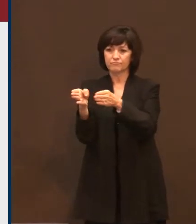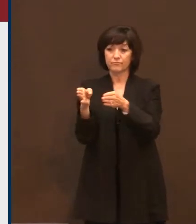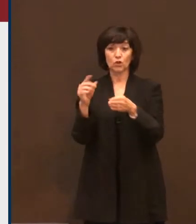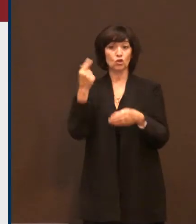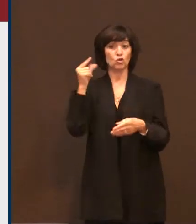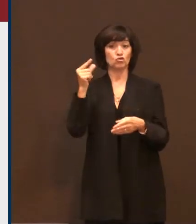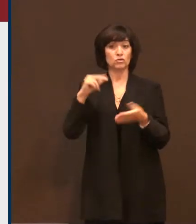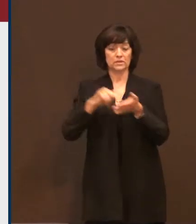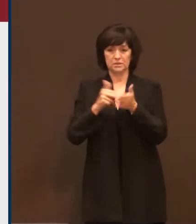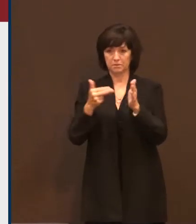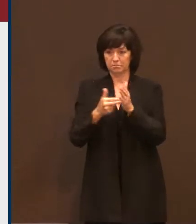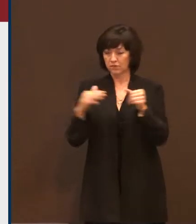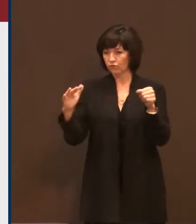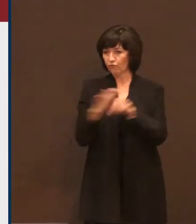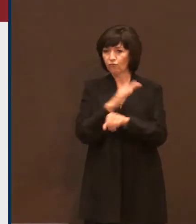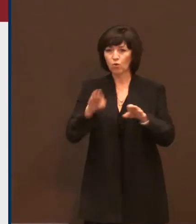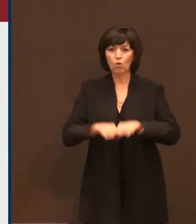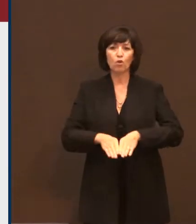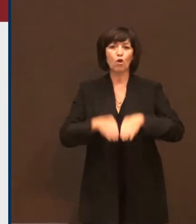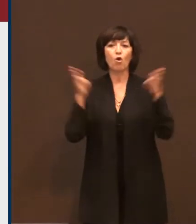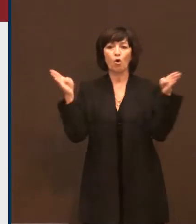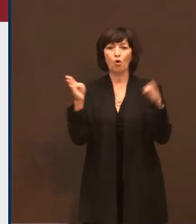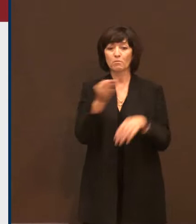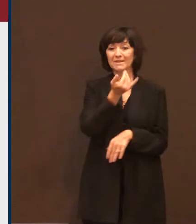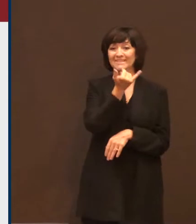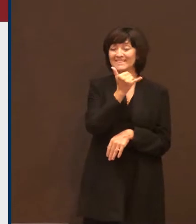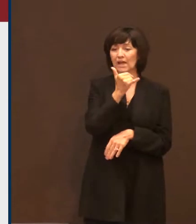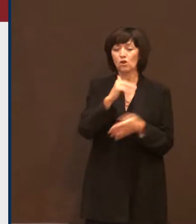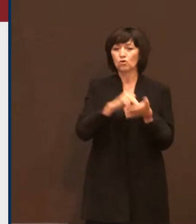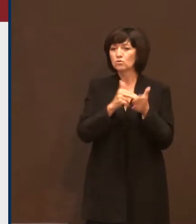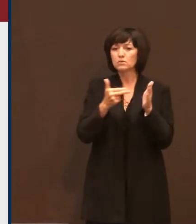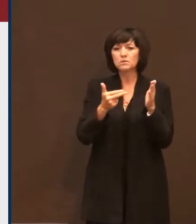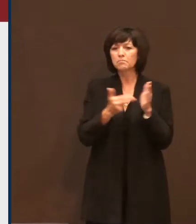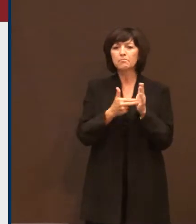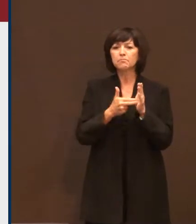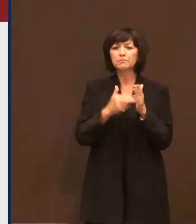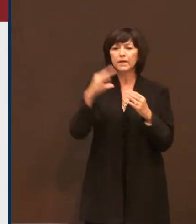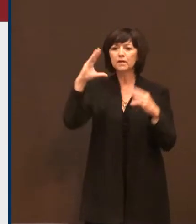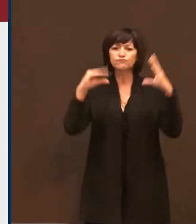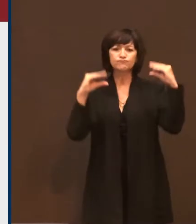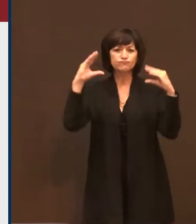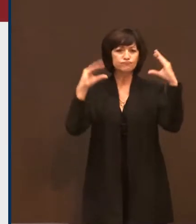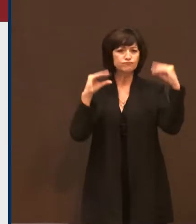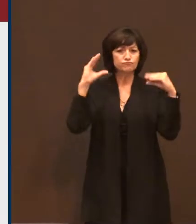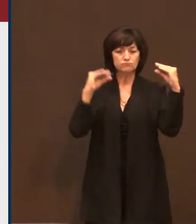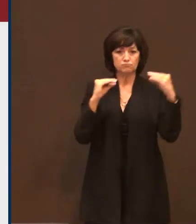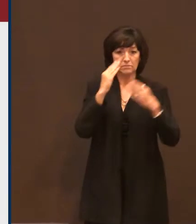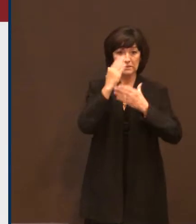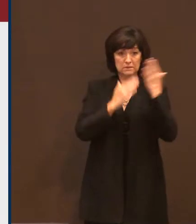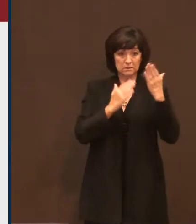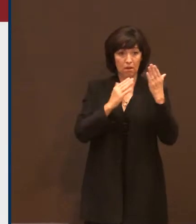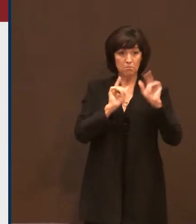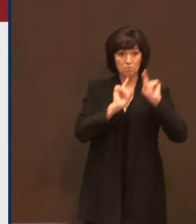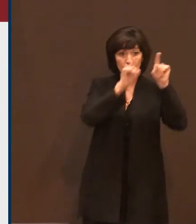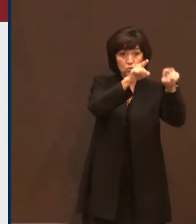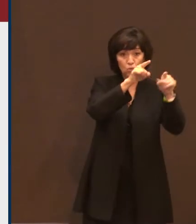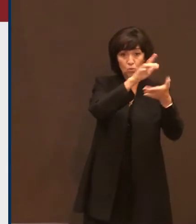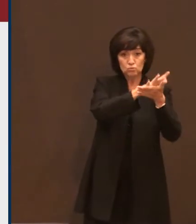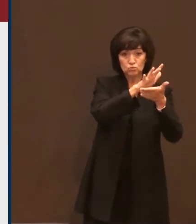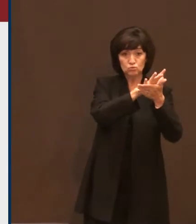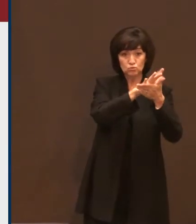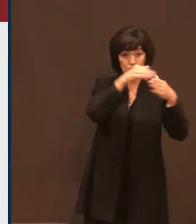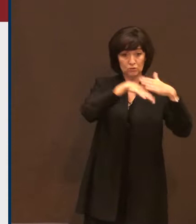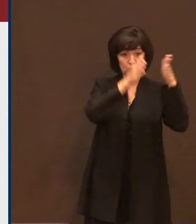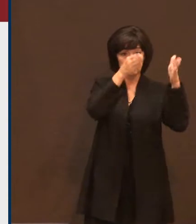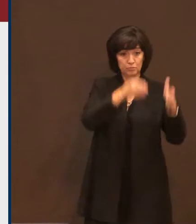meaning fully reopening, yellow meaning a hybrid of partially remote learning and some in-person instruction,